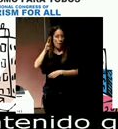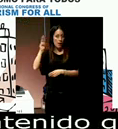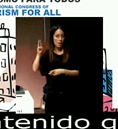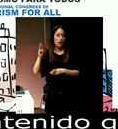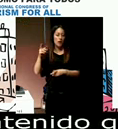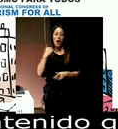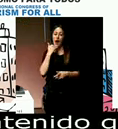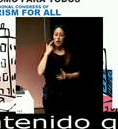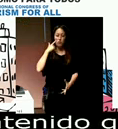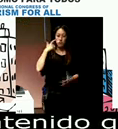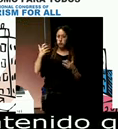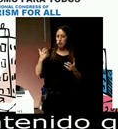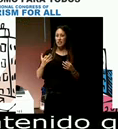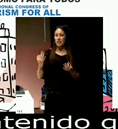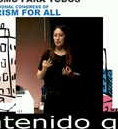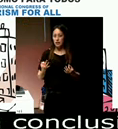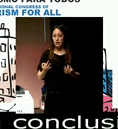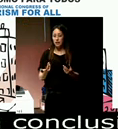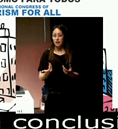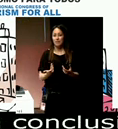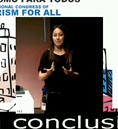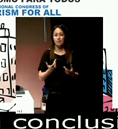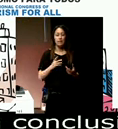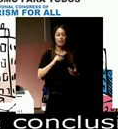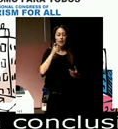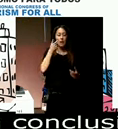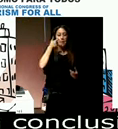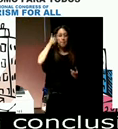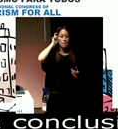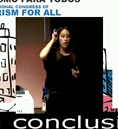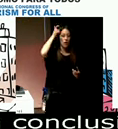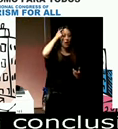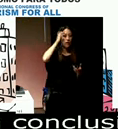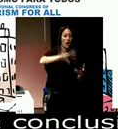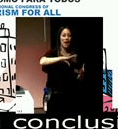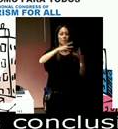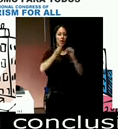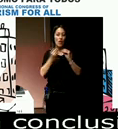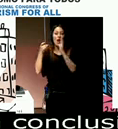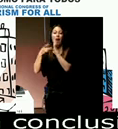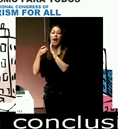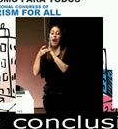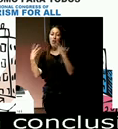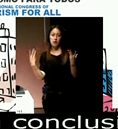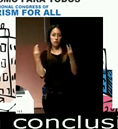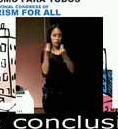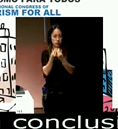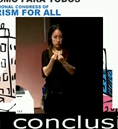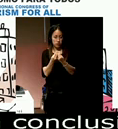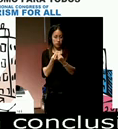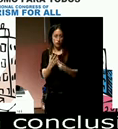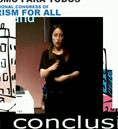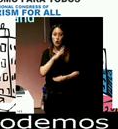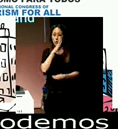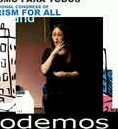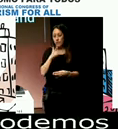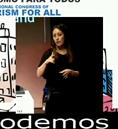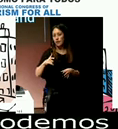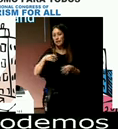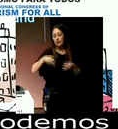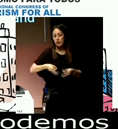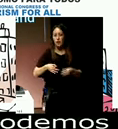what we have learned from this experience, what we can emphasize is adaptation and quality go hand in hand. There